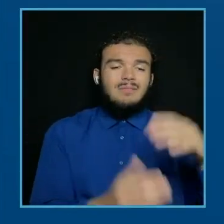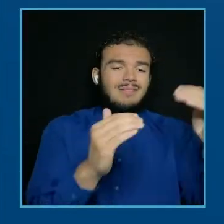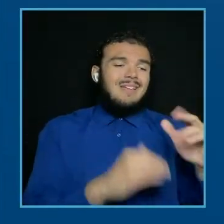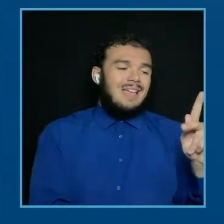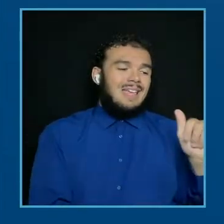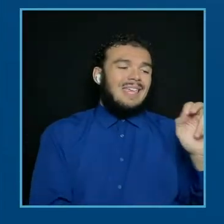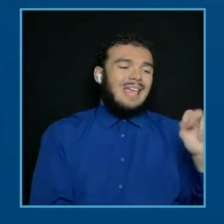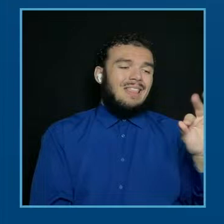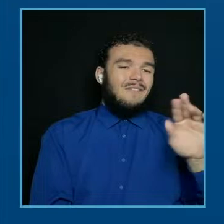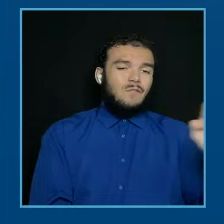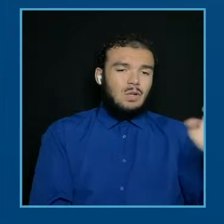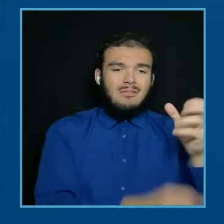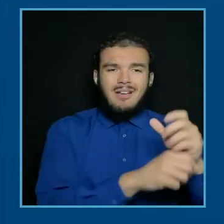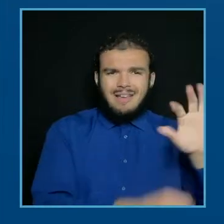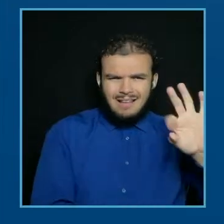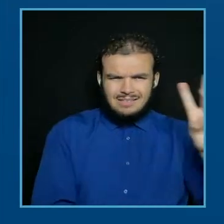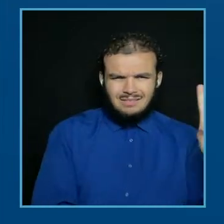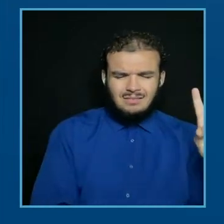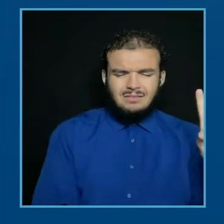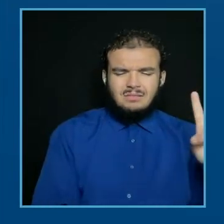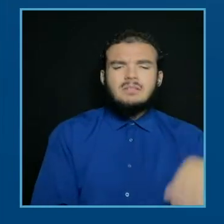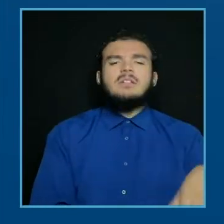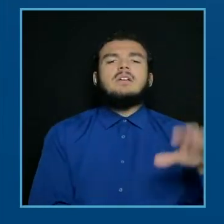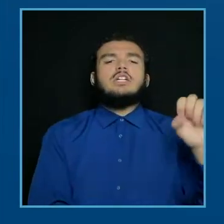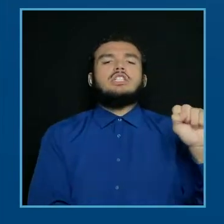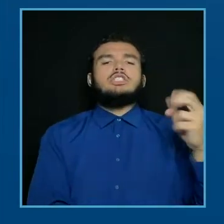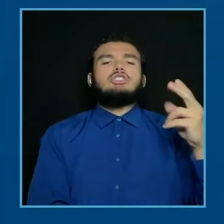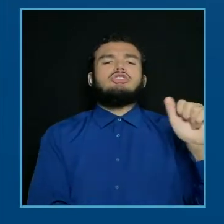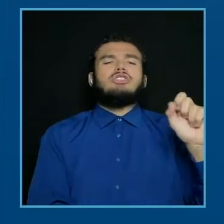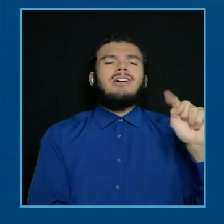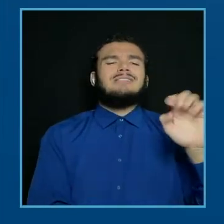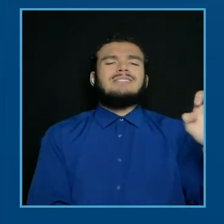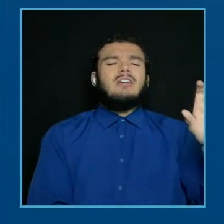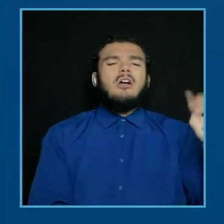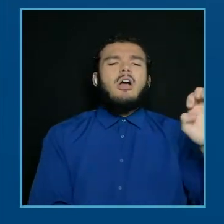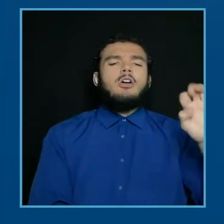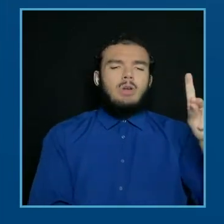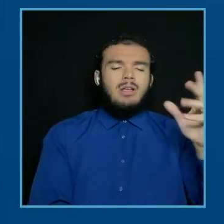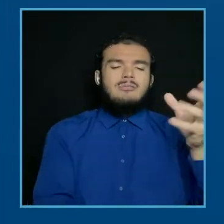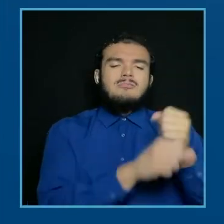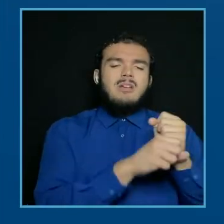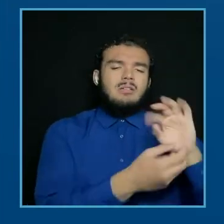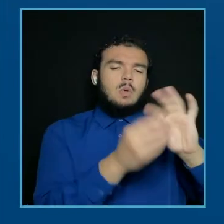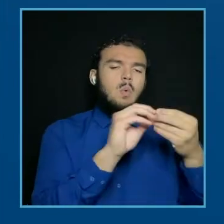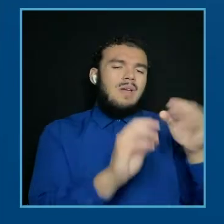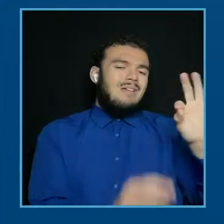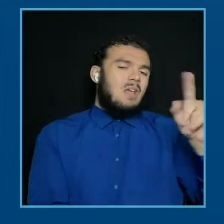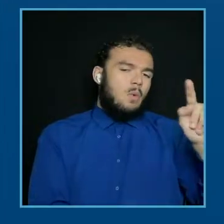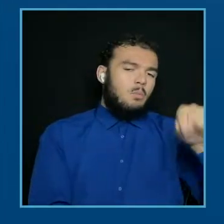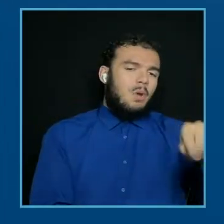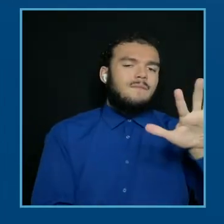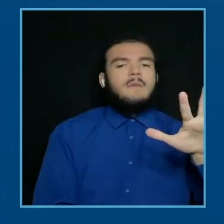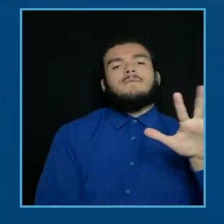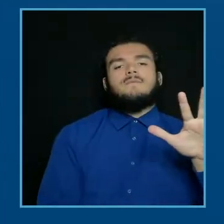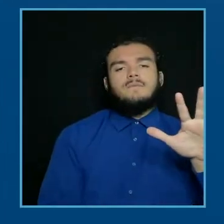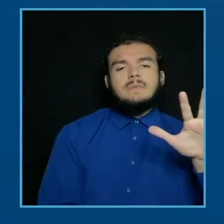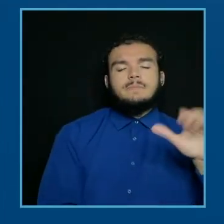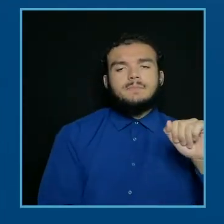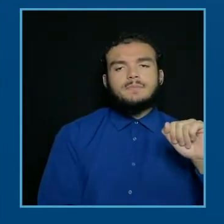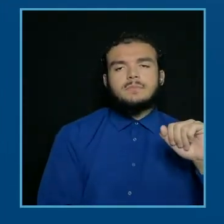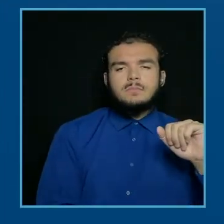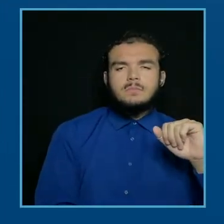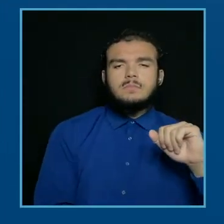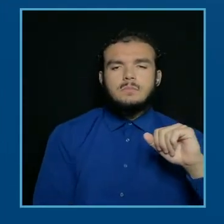received 96 votes, and Shasti Conrad received 91.5 votes.